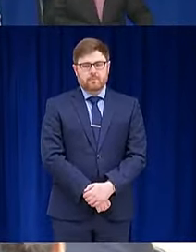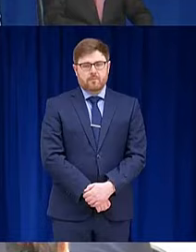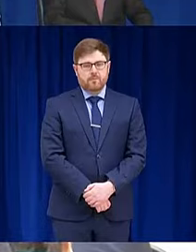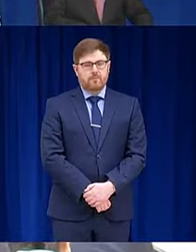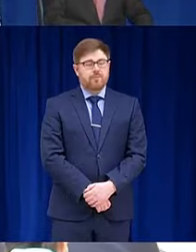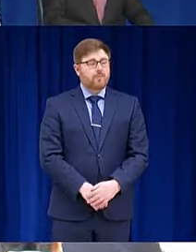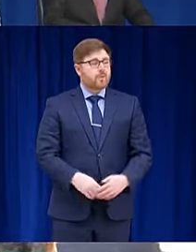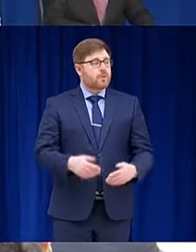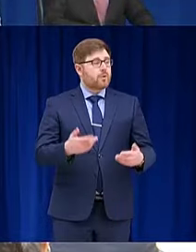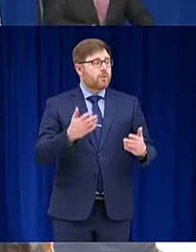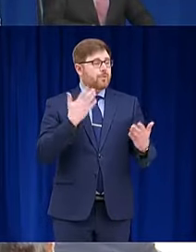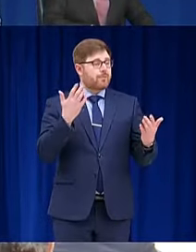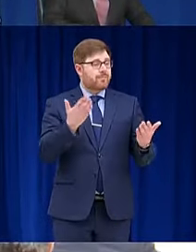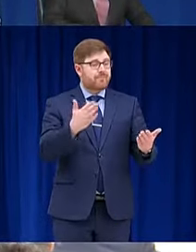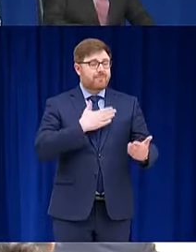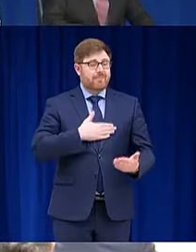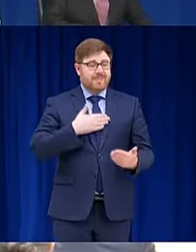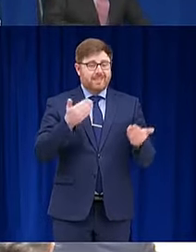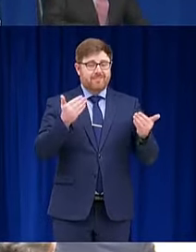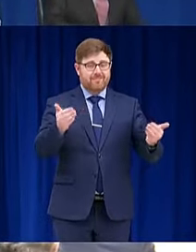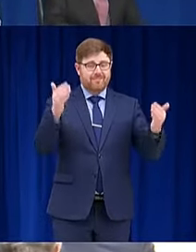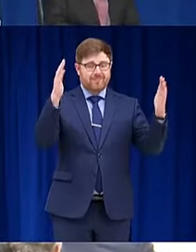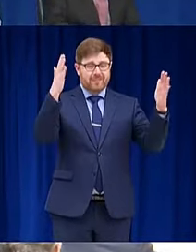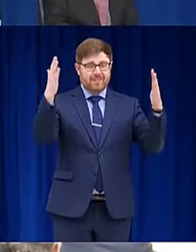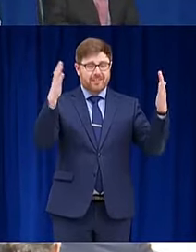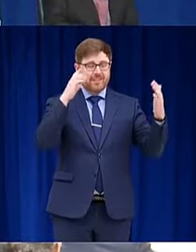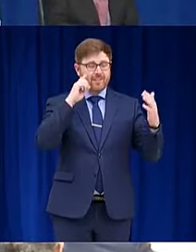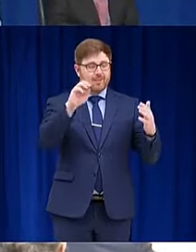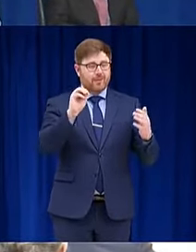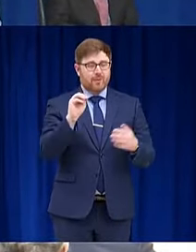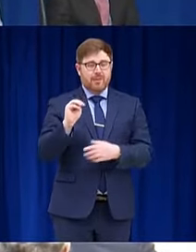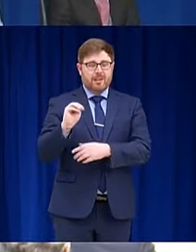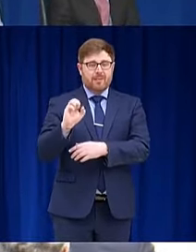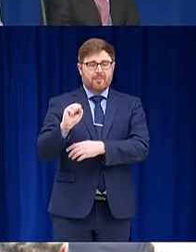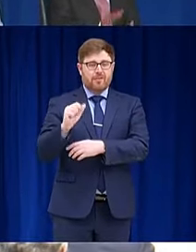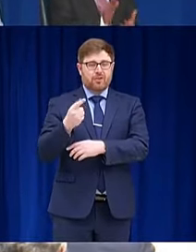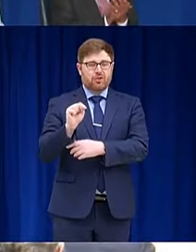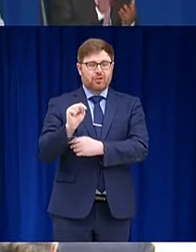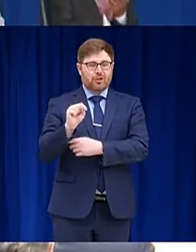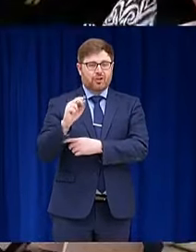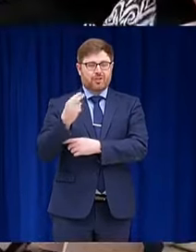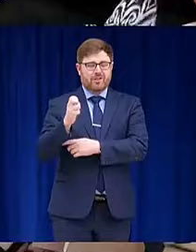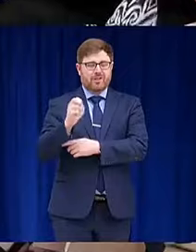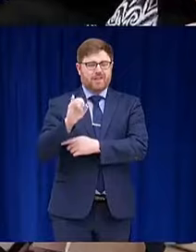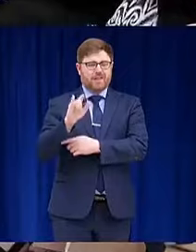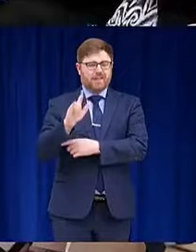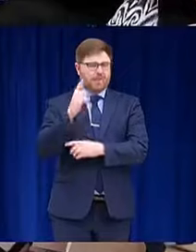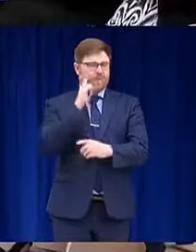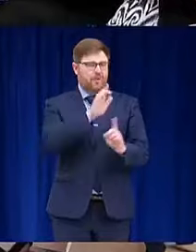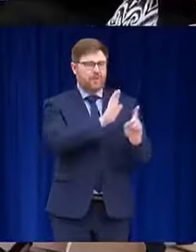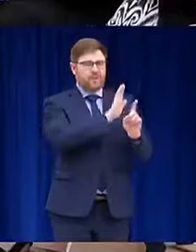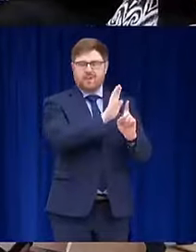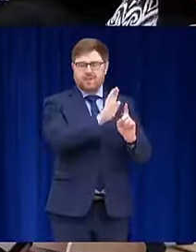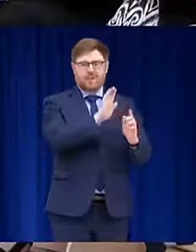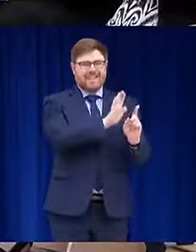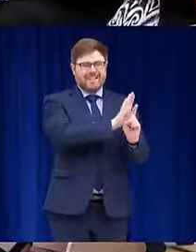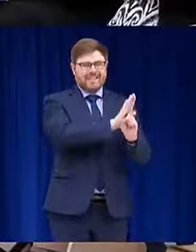Please join me in giving a round of applause for Master Sergeant Heil for that wonderful rendition of the national anthem.